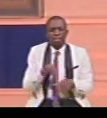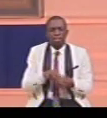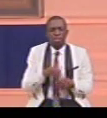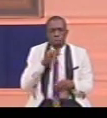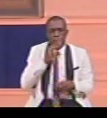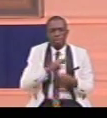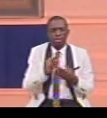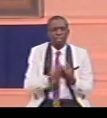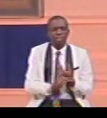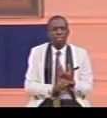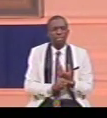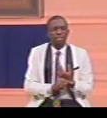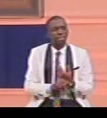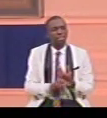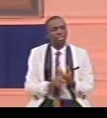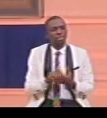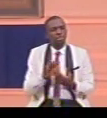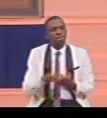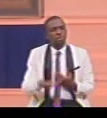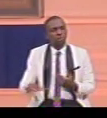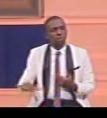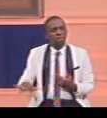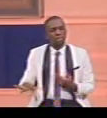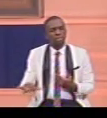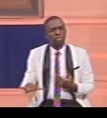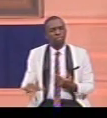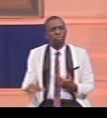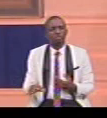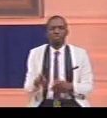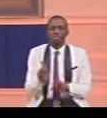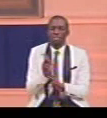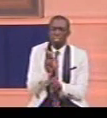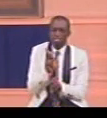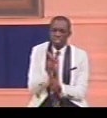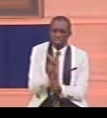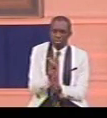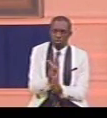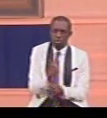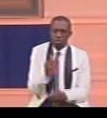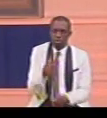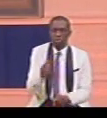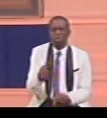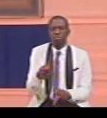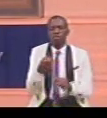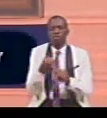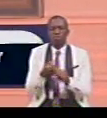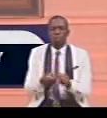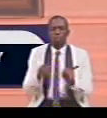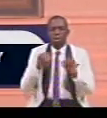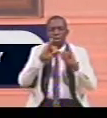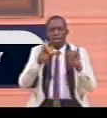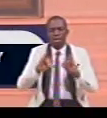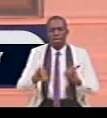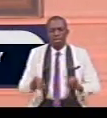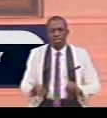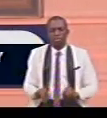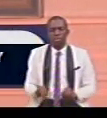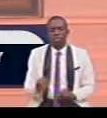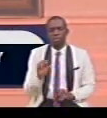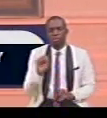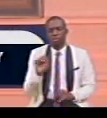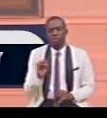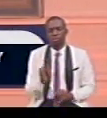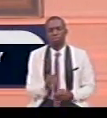Little Children keep yourselves from Idols we're coming to a point number two now Point number two